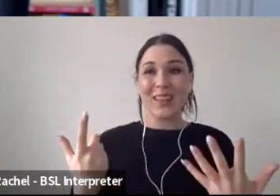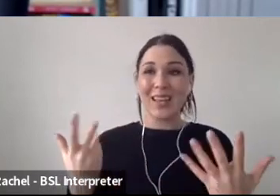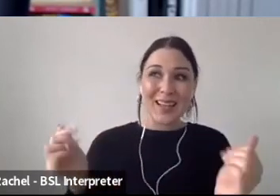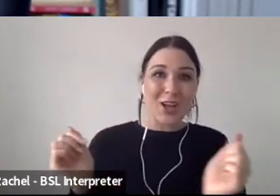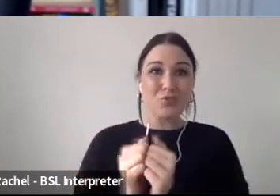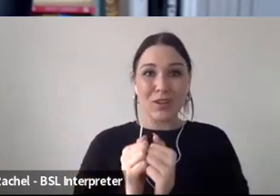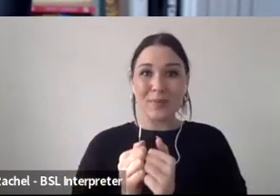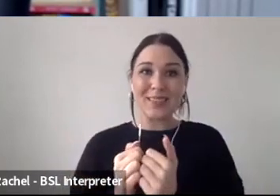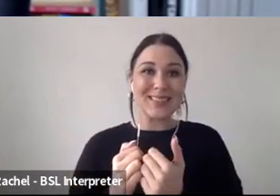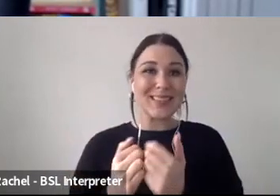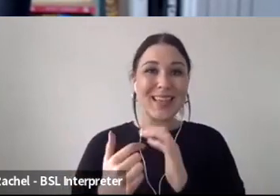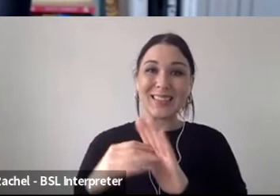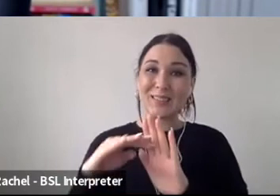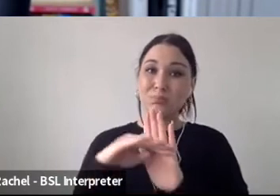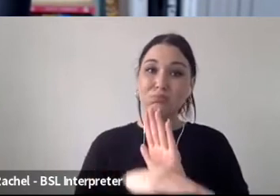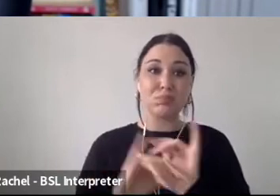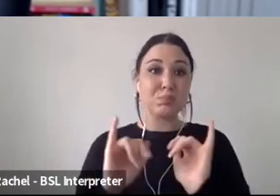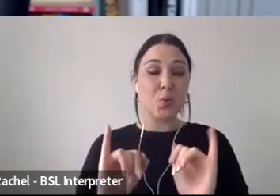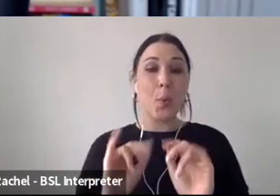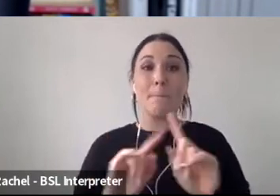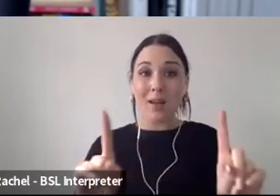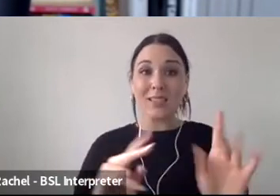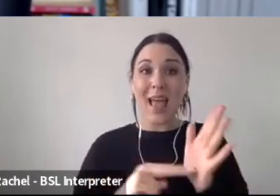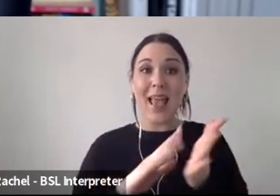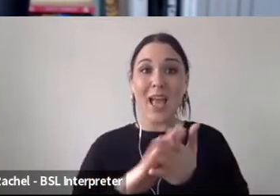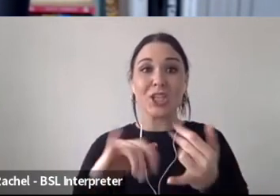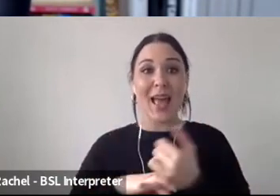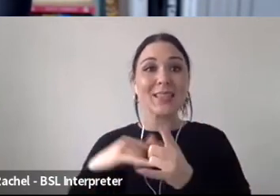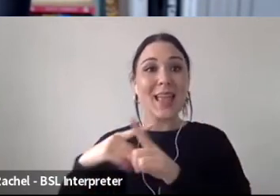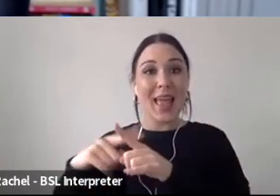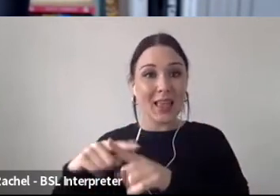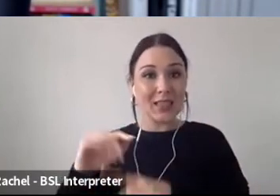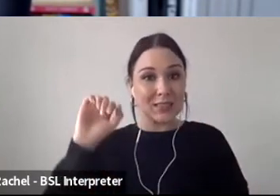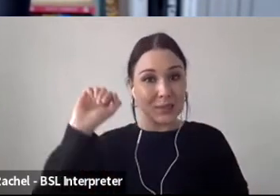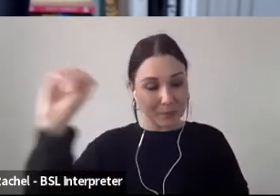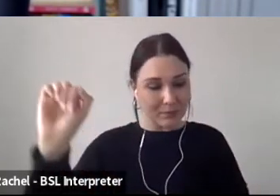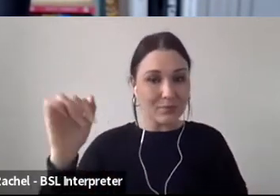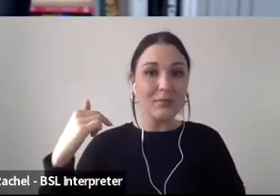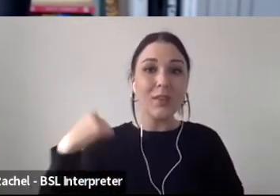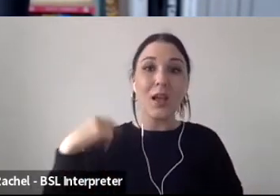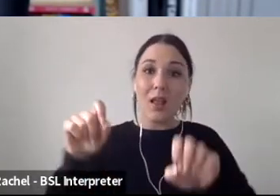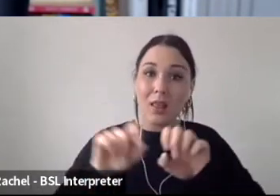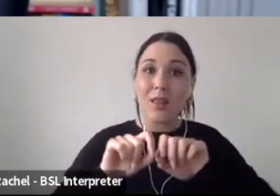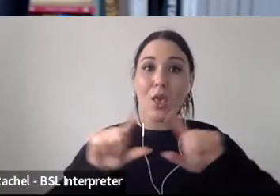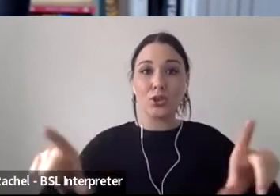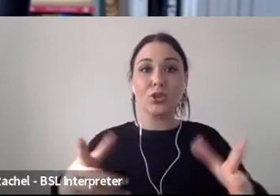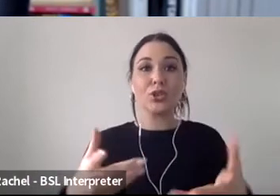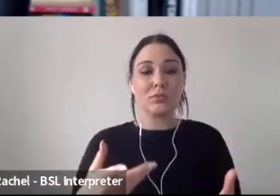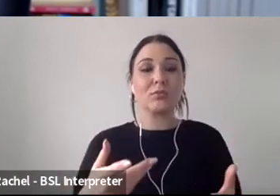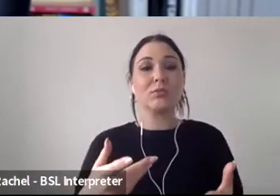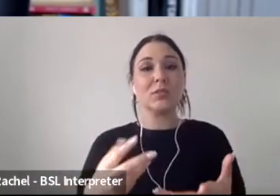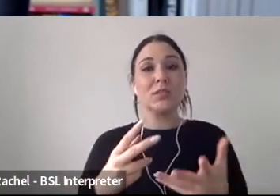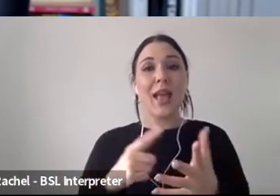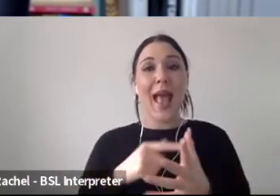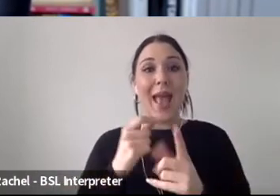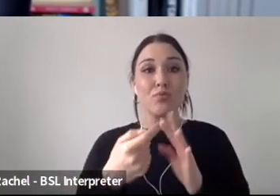but NHS England are working very hard to relaunch the standard, as I say, next April, and luckily we're involved with that work, and they're trying really